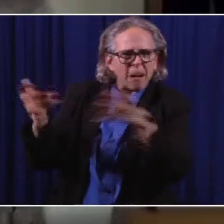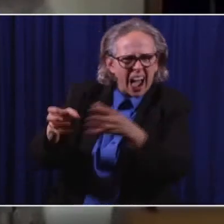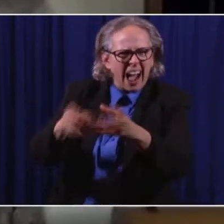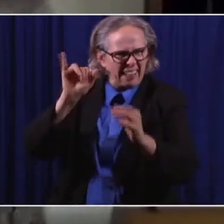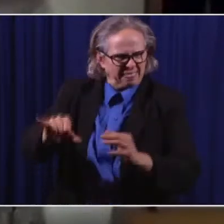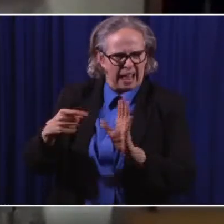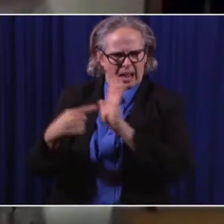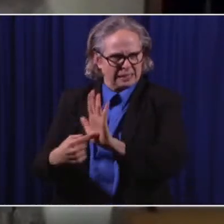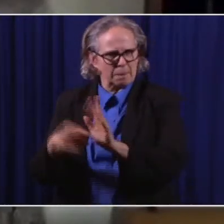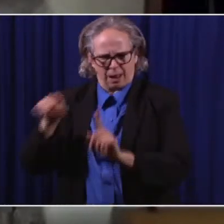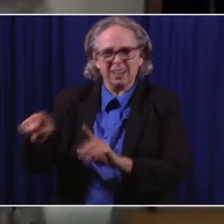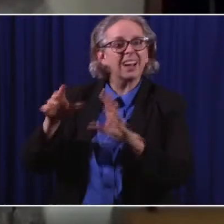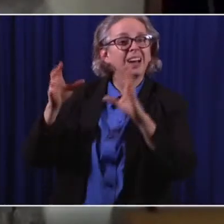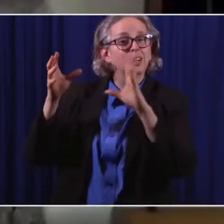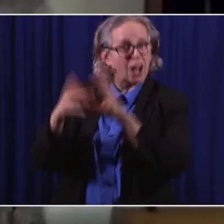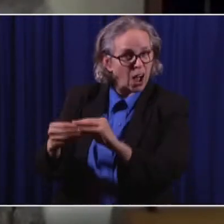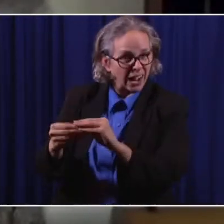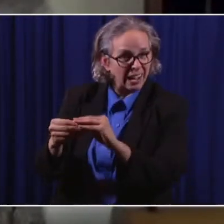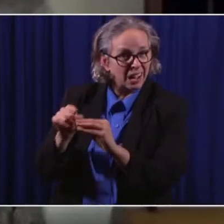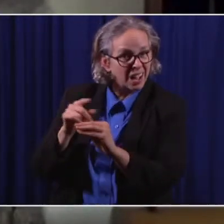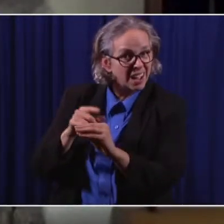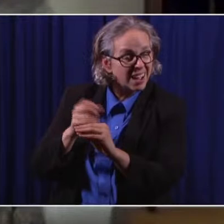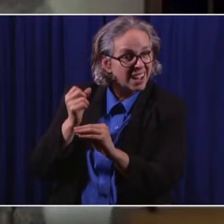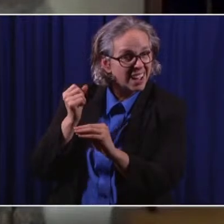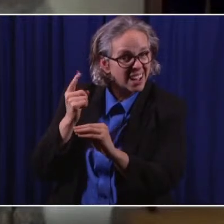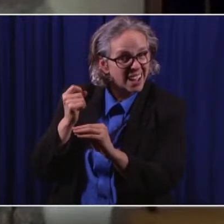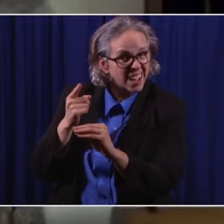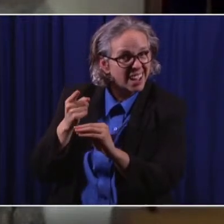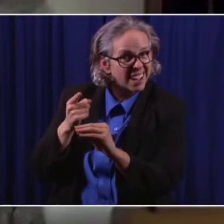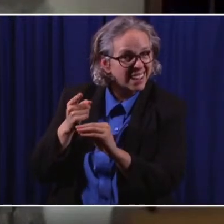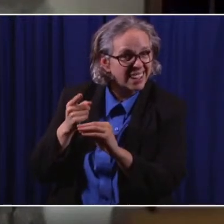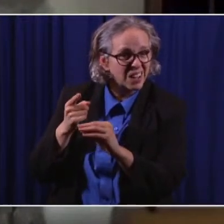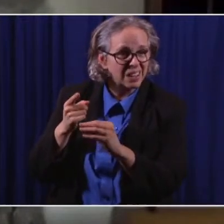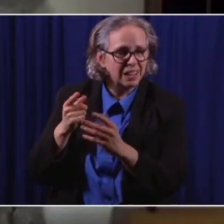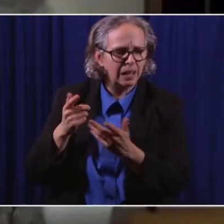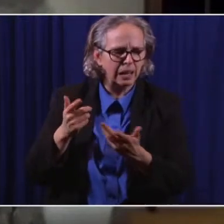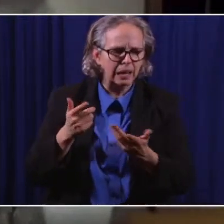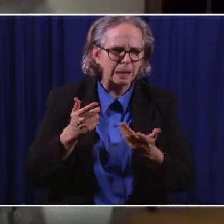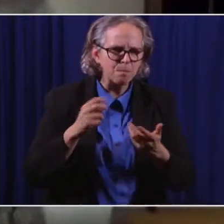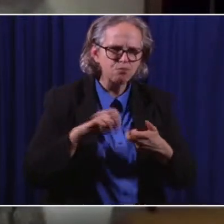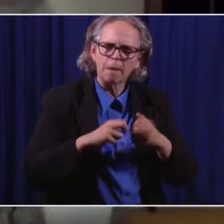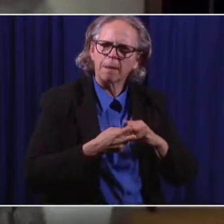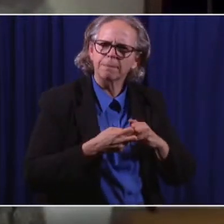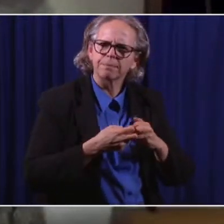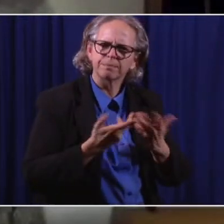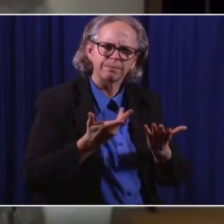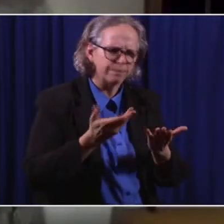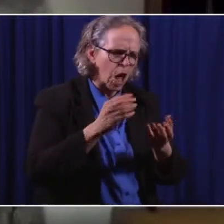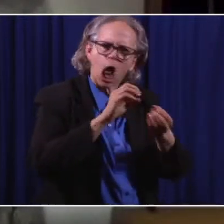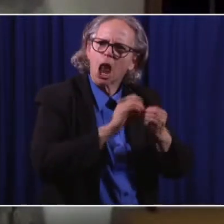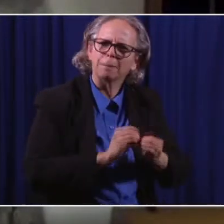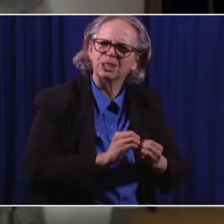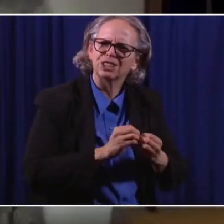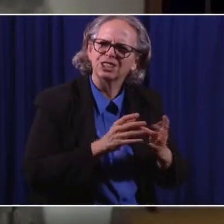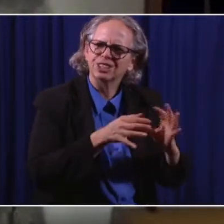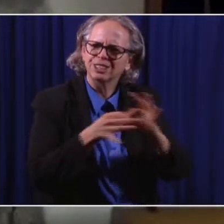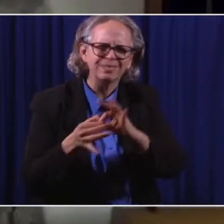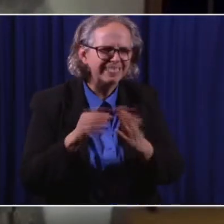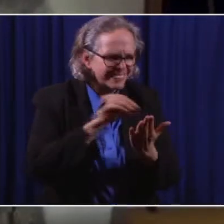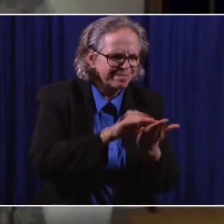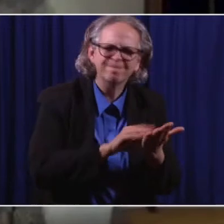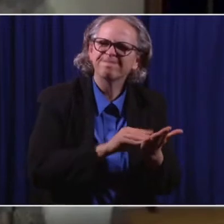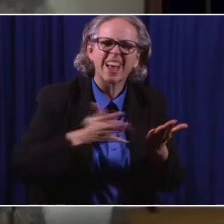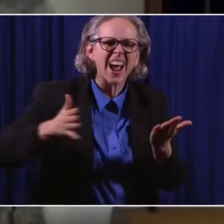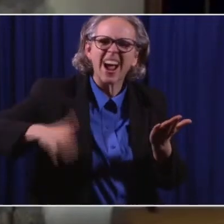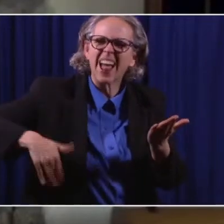many cases, it can't be determined, particularly now that we have significant community spread, it cannot be